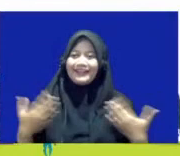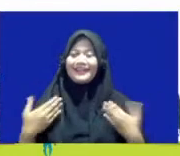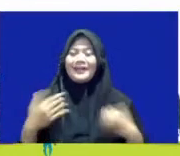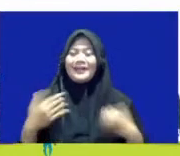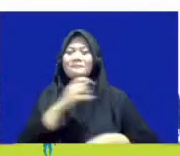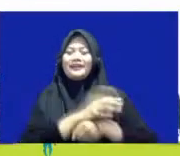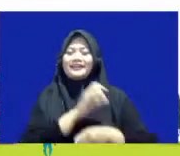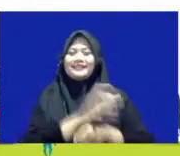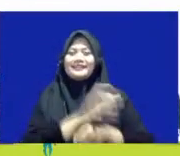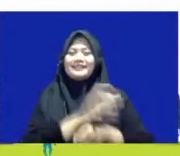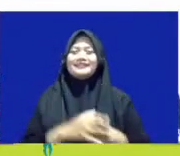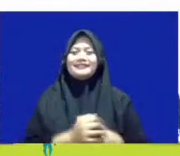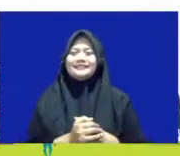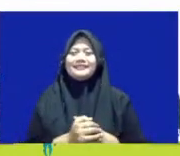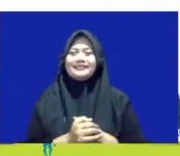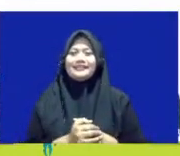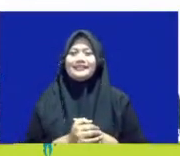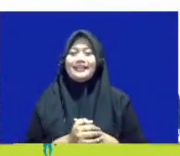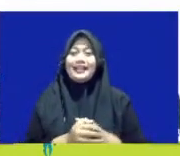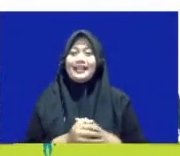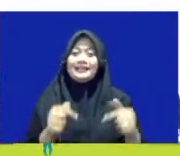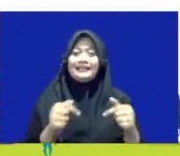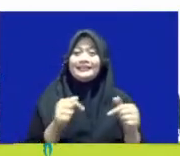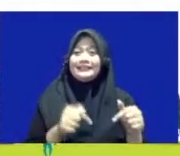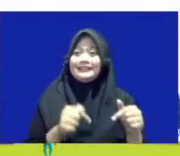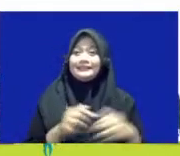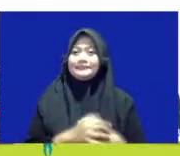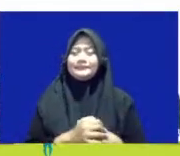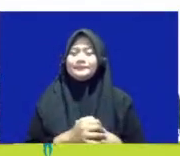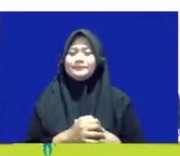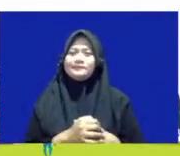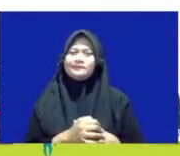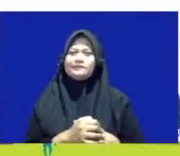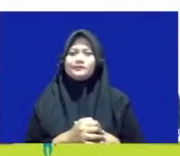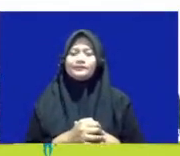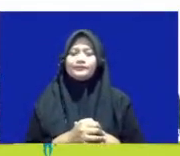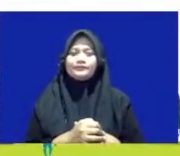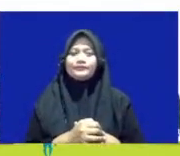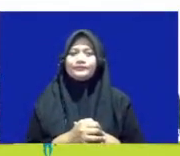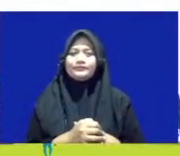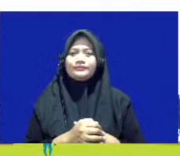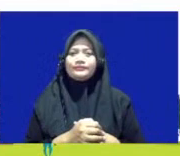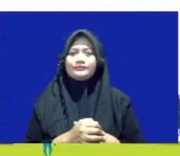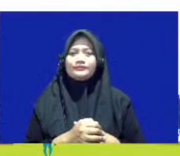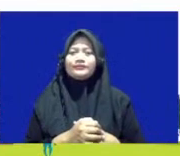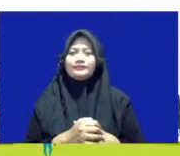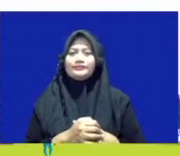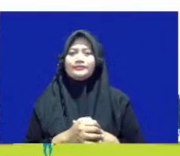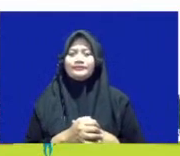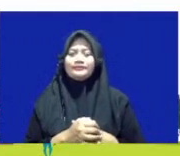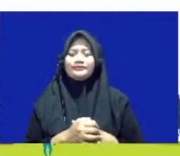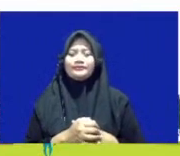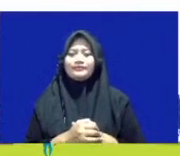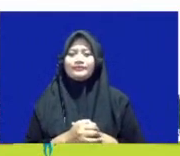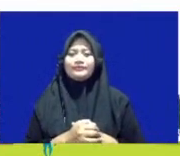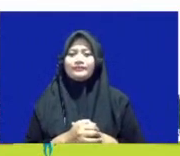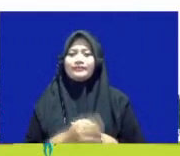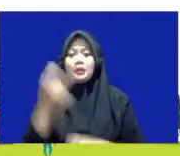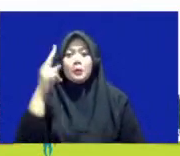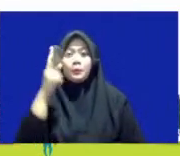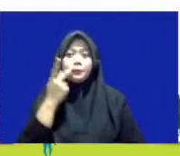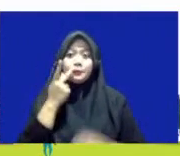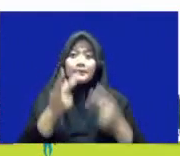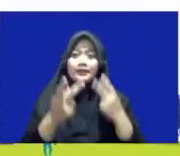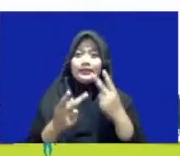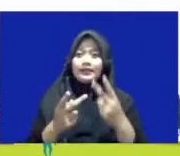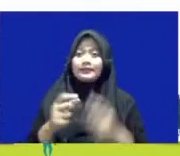massive changes in our disaster management. Hazard-specific FBF strategies are being developed and formulated under government